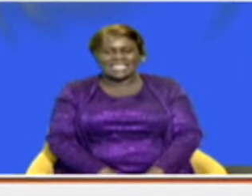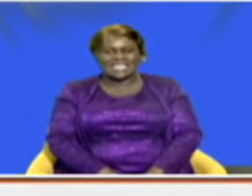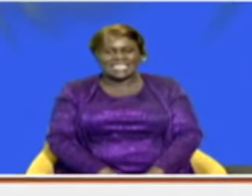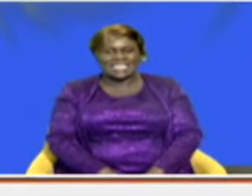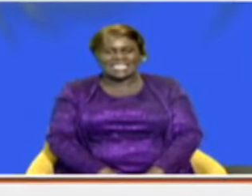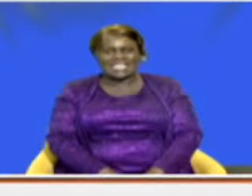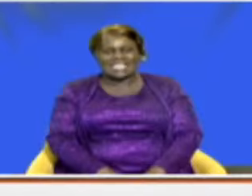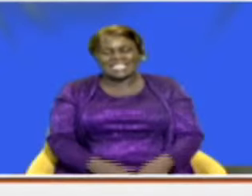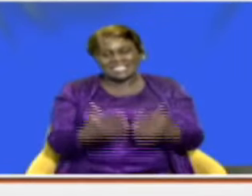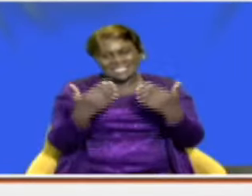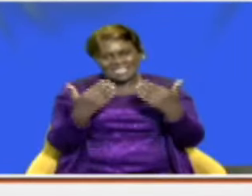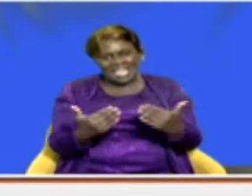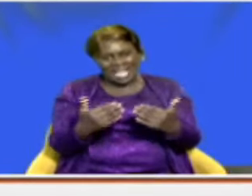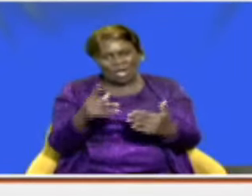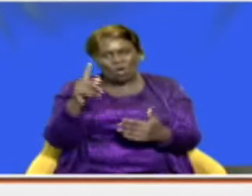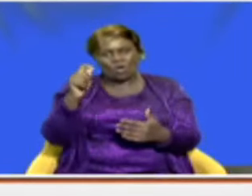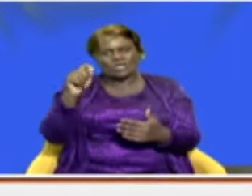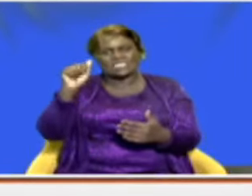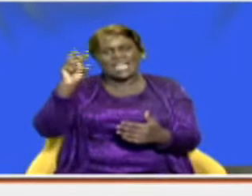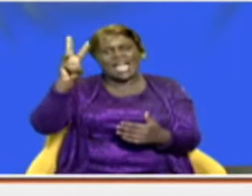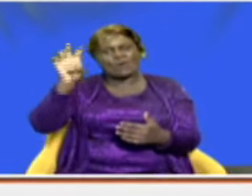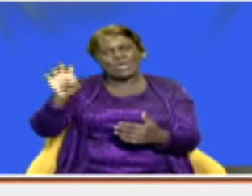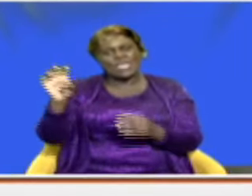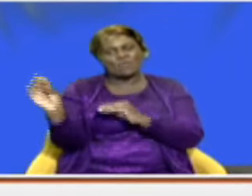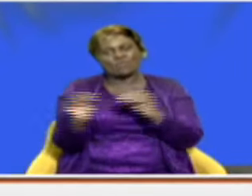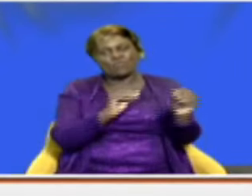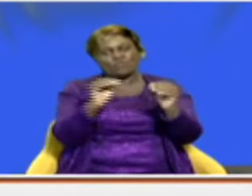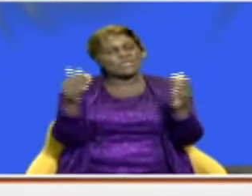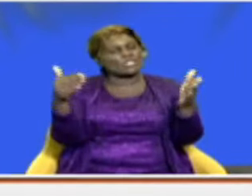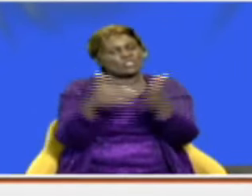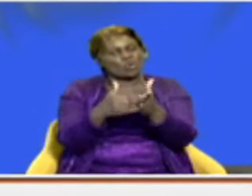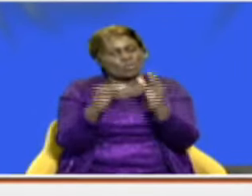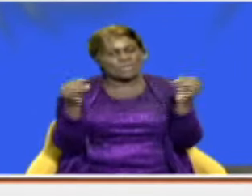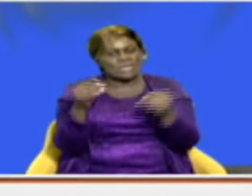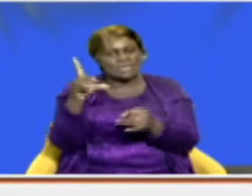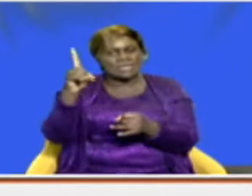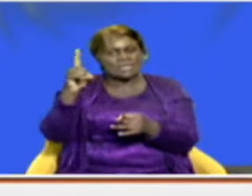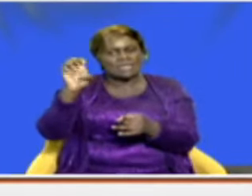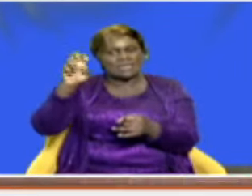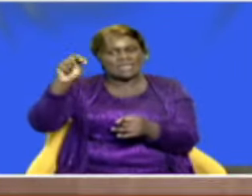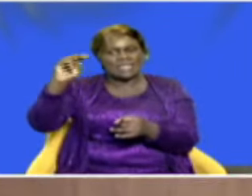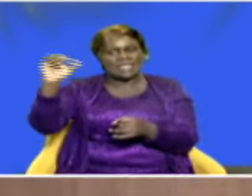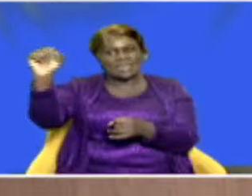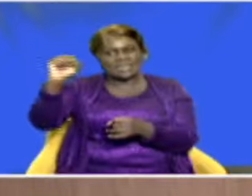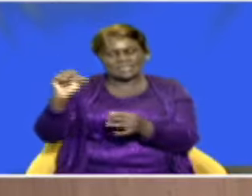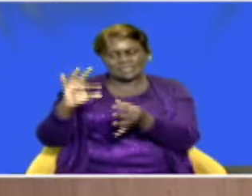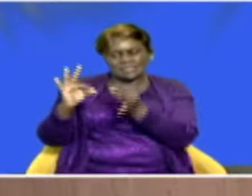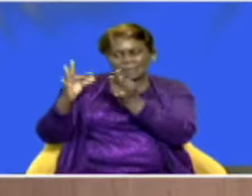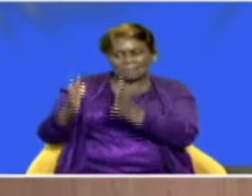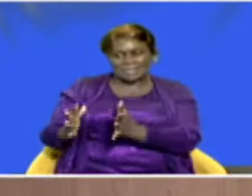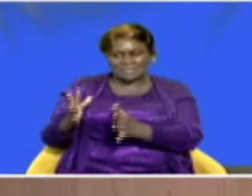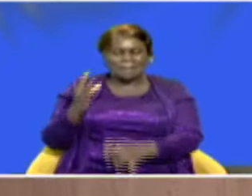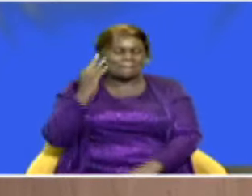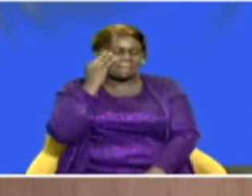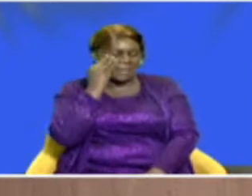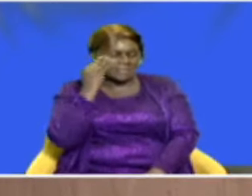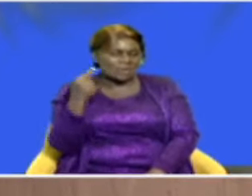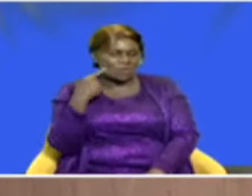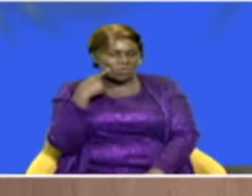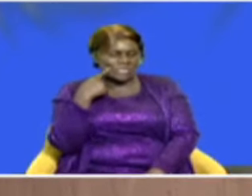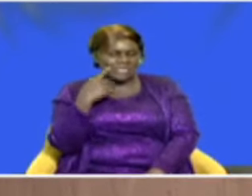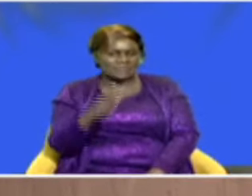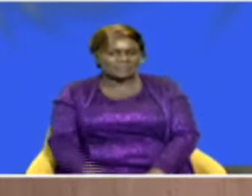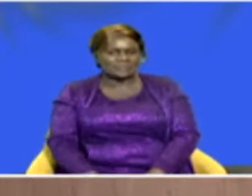And that story on Tawe movement brings Weekend Prime to a close. My name is Dennis Aseto. Sign language interpreter is